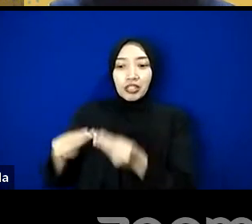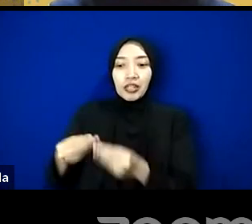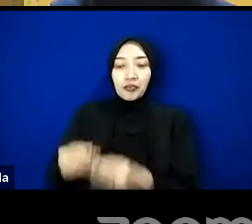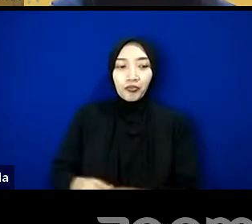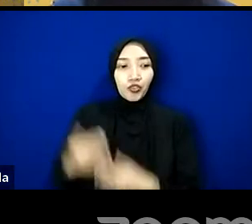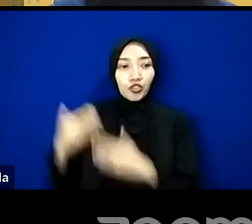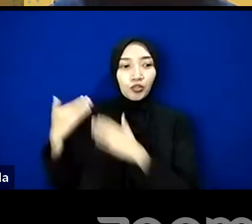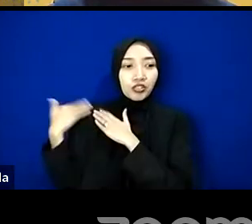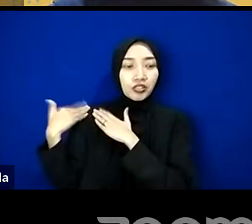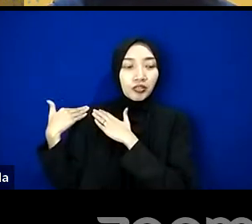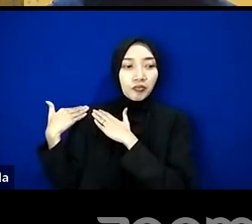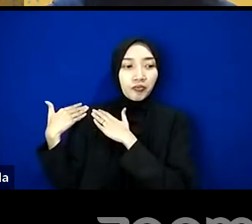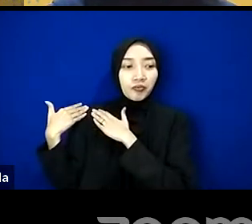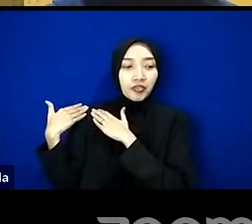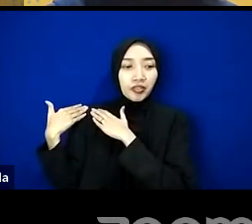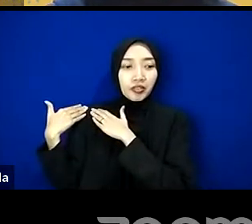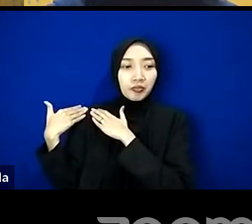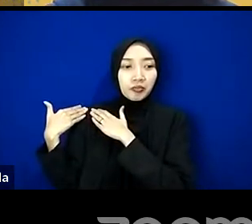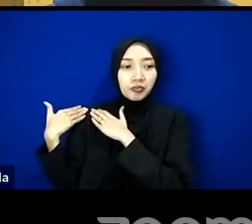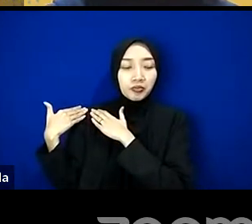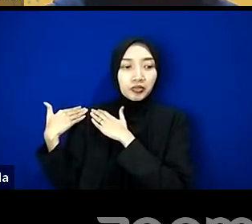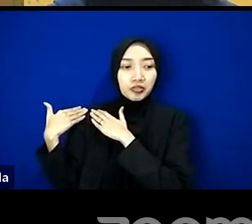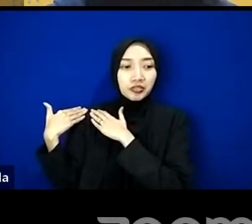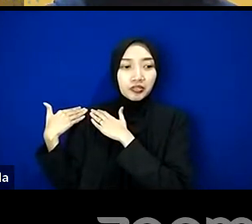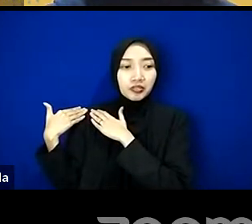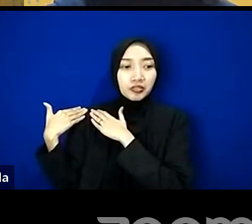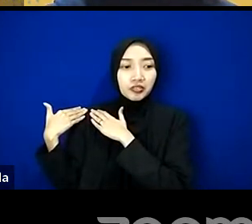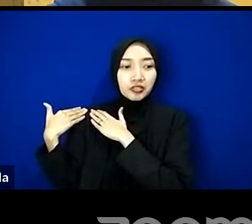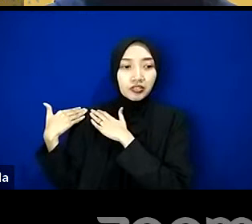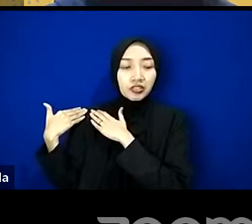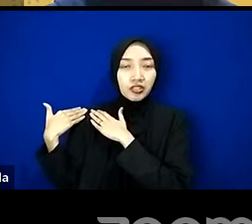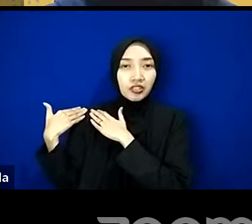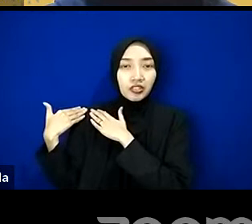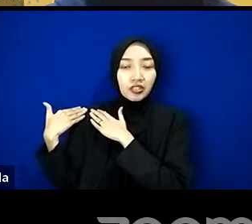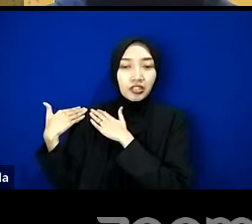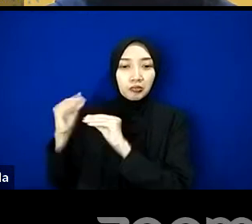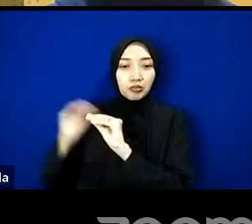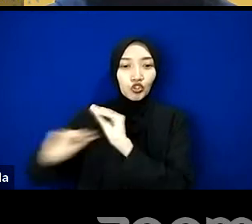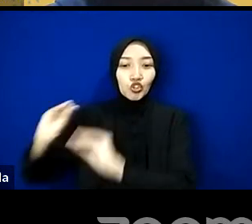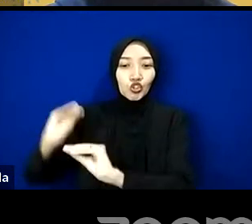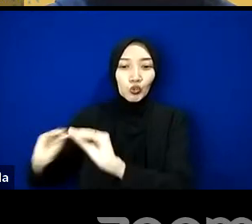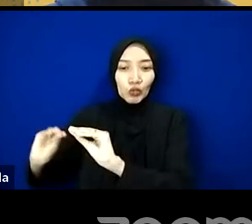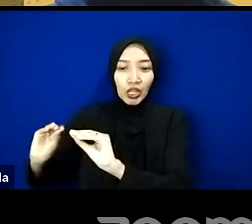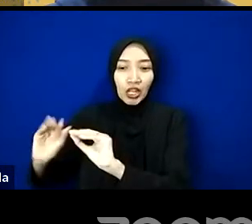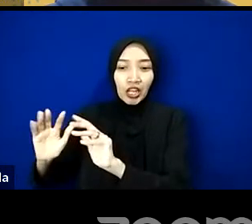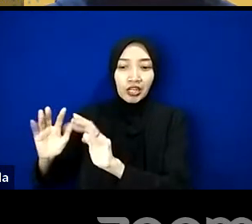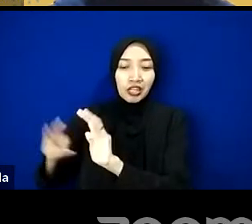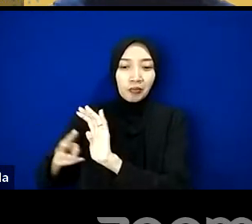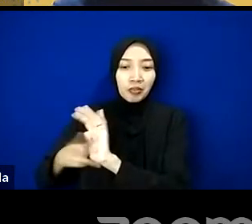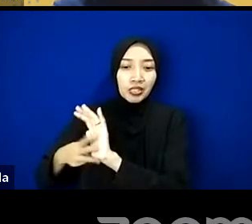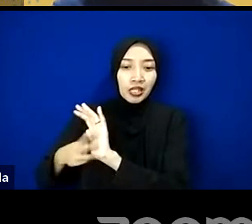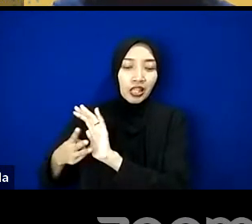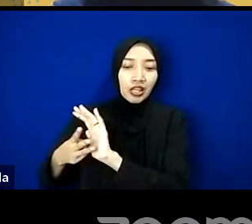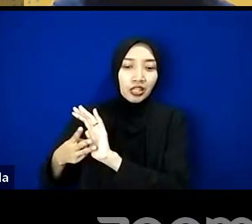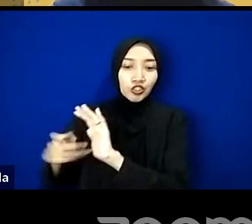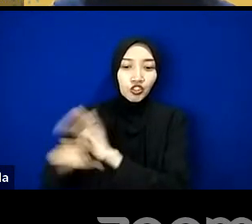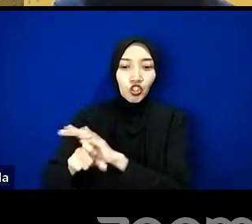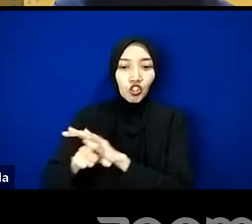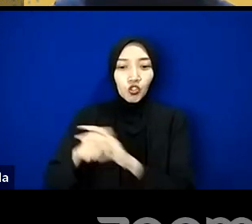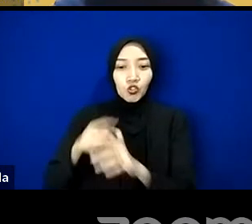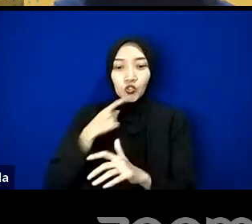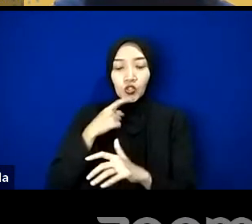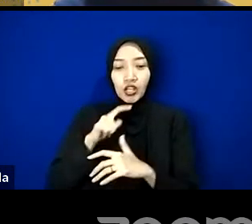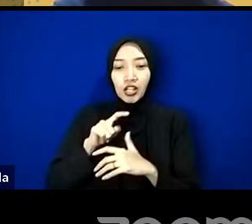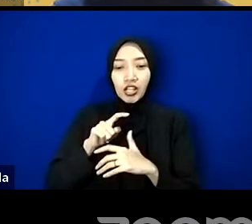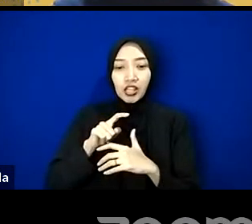development is also one of the reason. Yeah, it's not necessarily death penalty, but somehow extrajudicial killing or